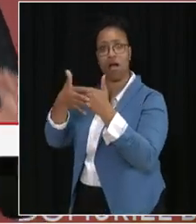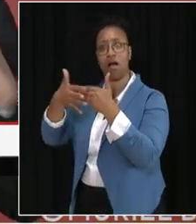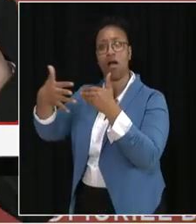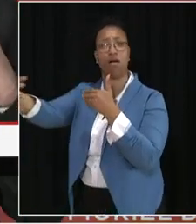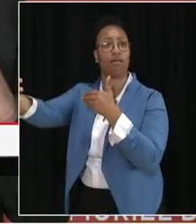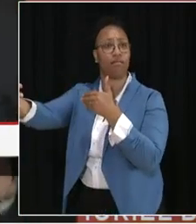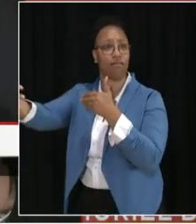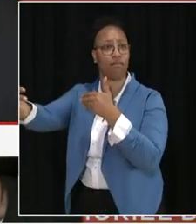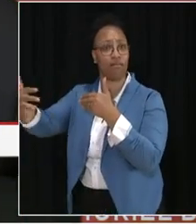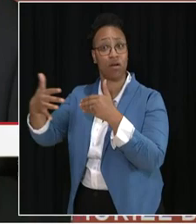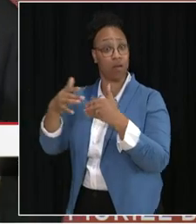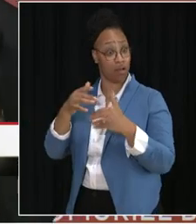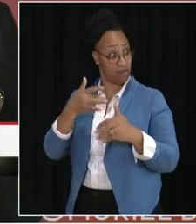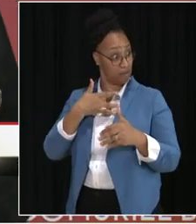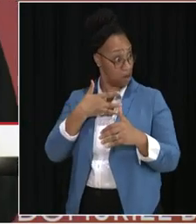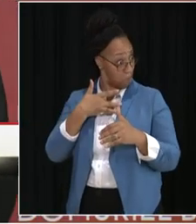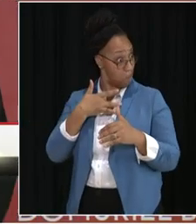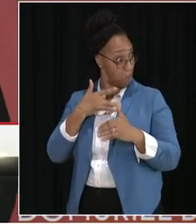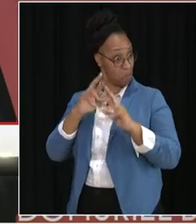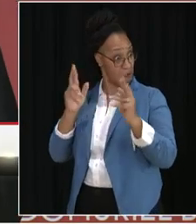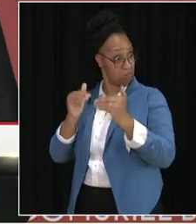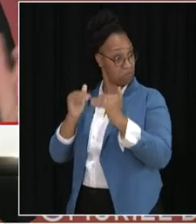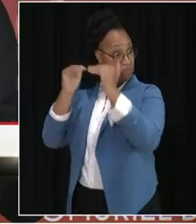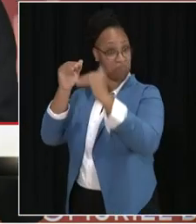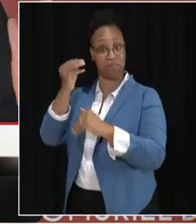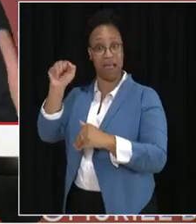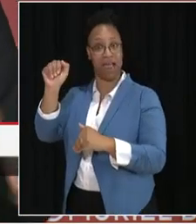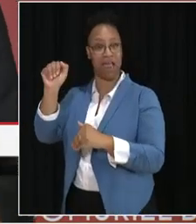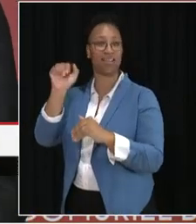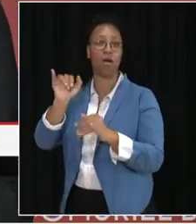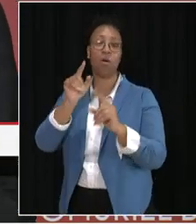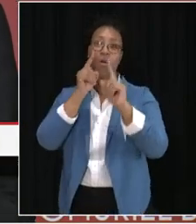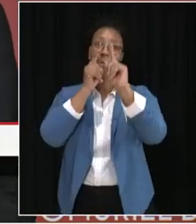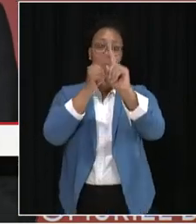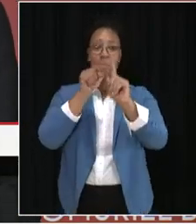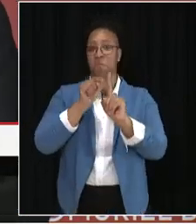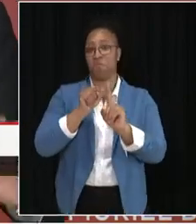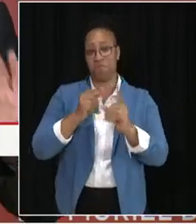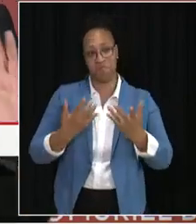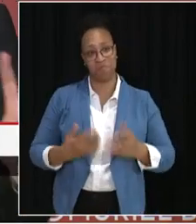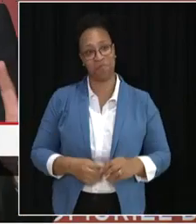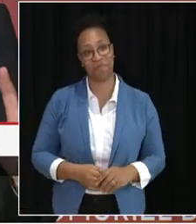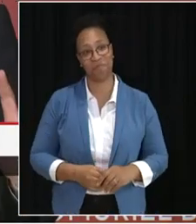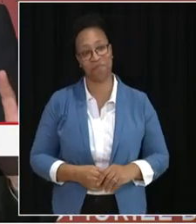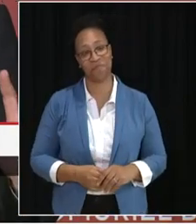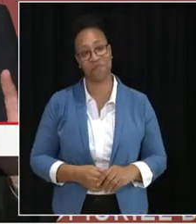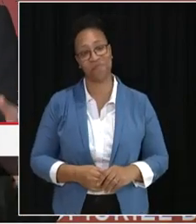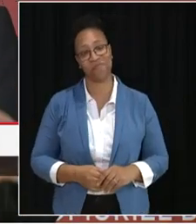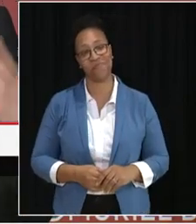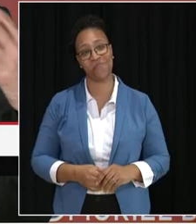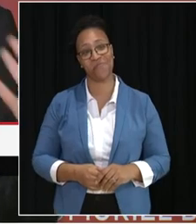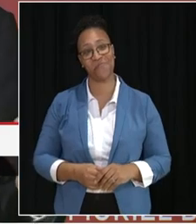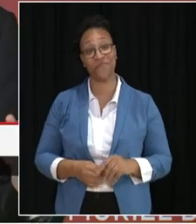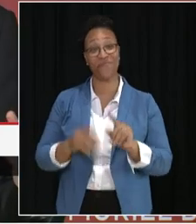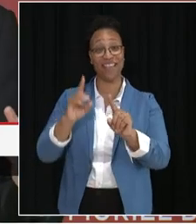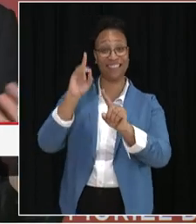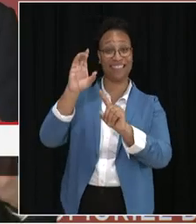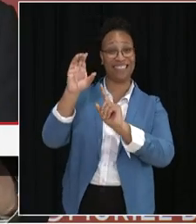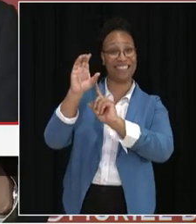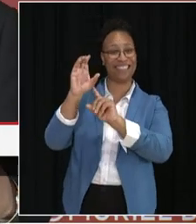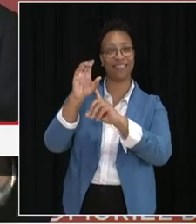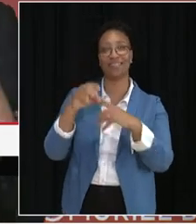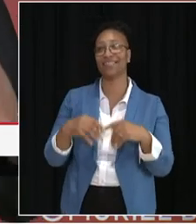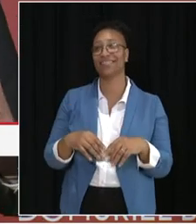So it works, and Washington is our jewel. Let me end by saying that there's a wonderful vision here to create a real